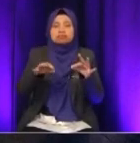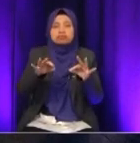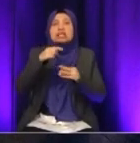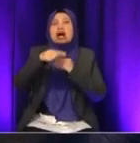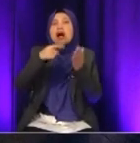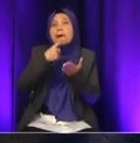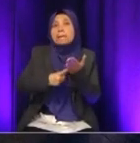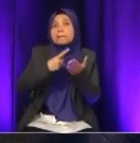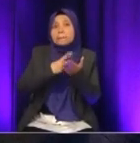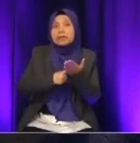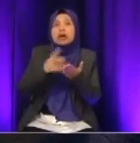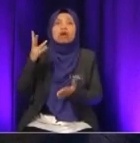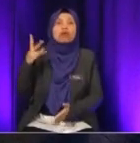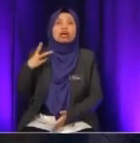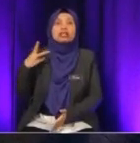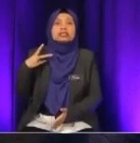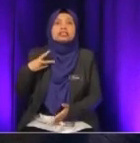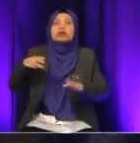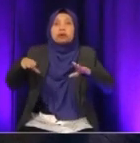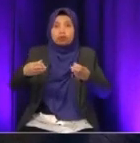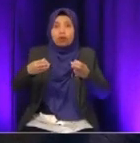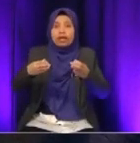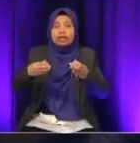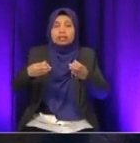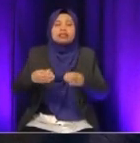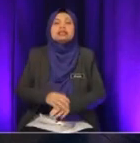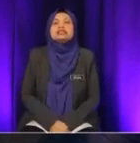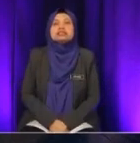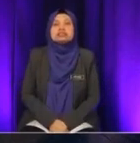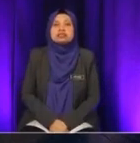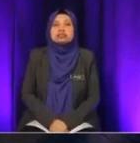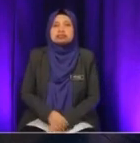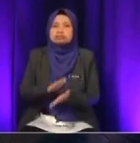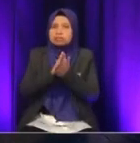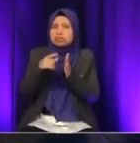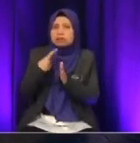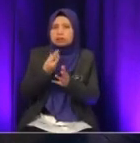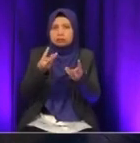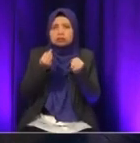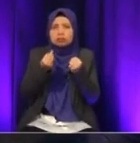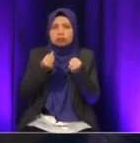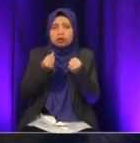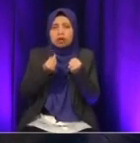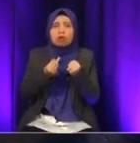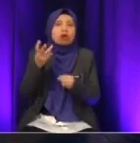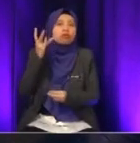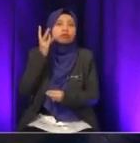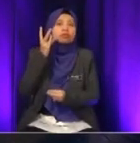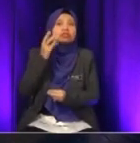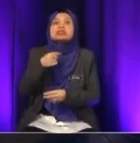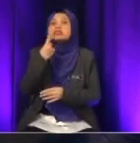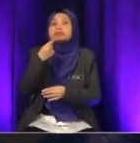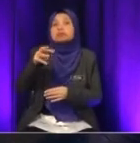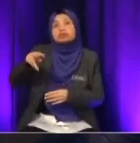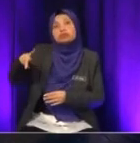mm-hmm. for the benefit of others, or maybe for benefit of ourselves. Correct. Okay, mm-hmm. so why don't we ask our students about their idea on volunteering? Alright, okay, let's